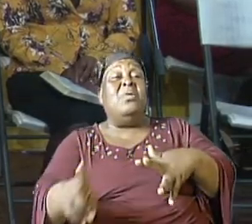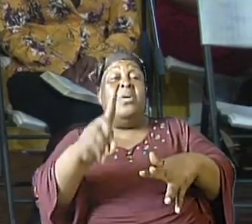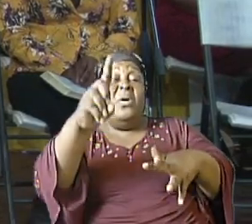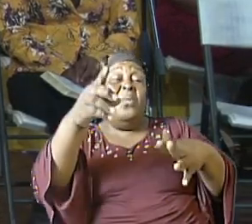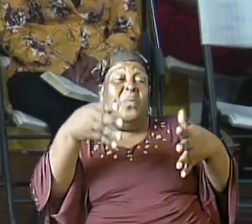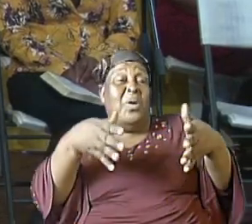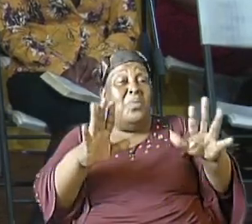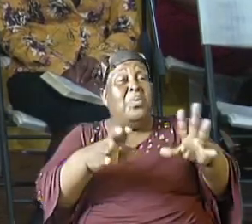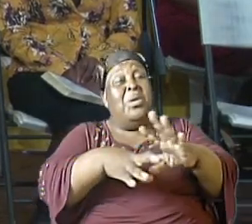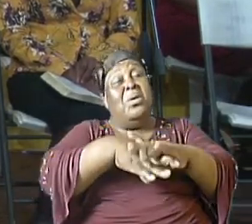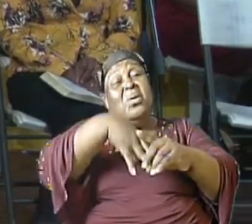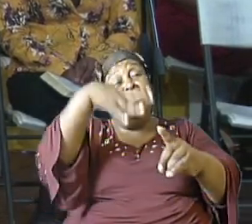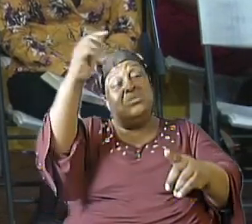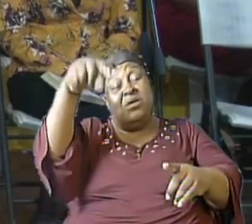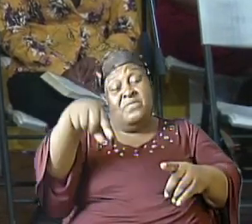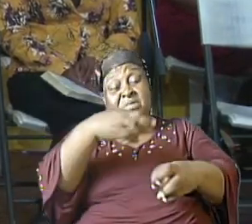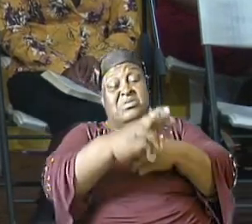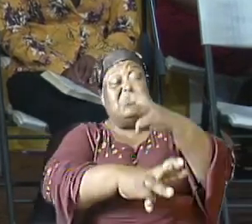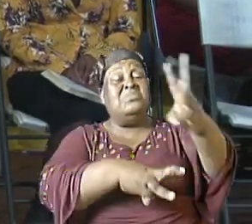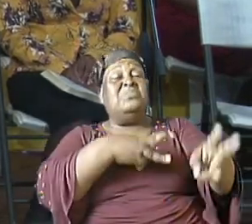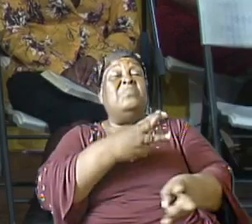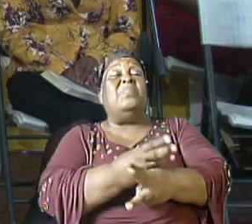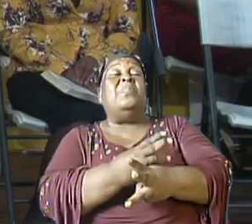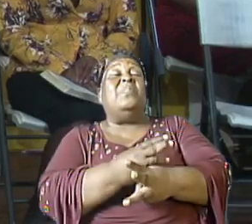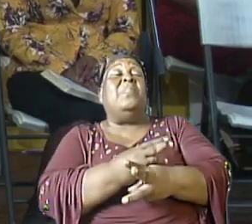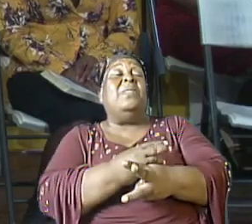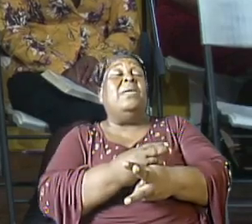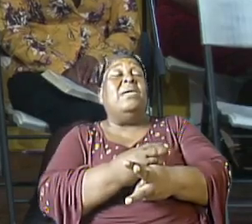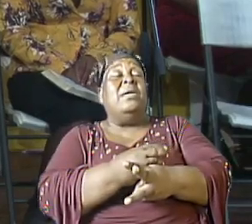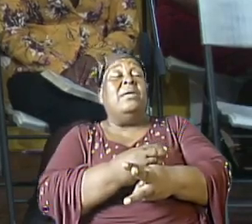only one way, which is out of this world.